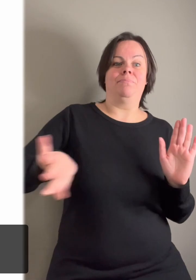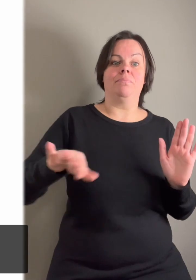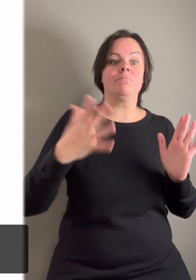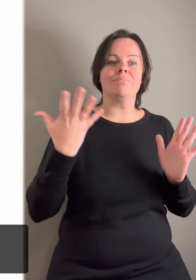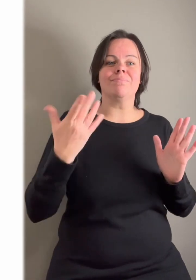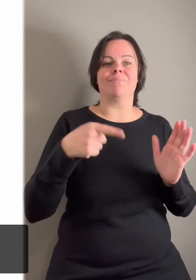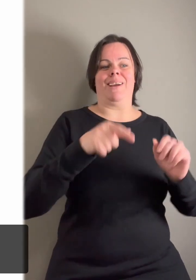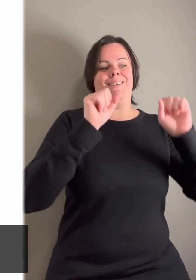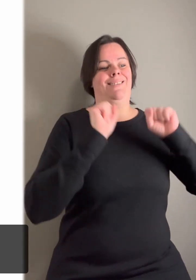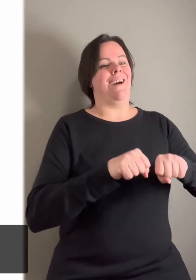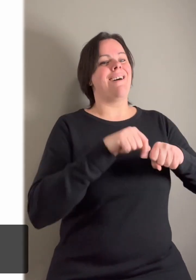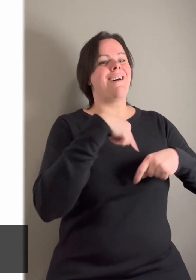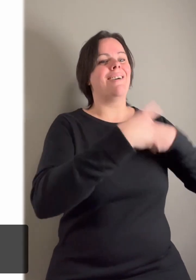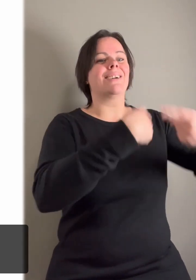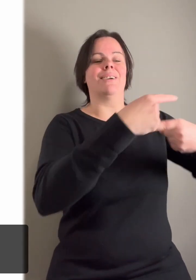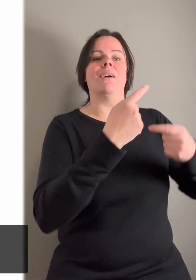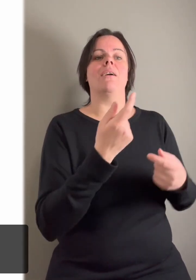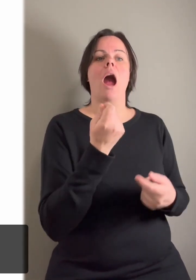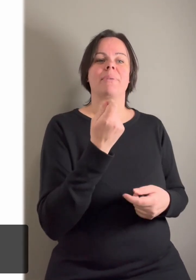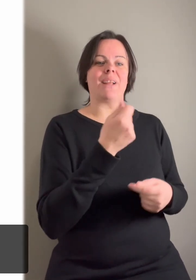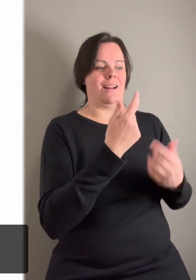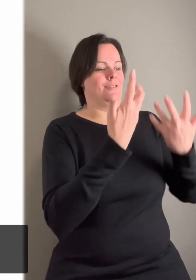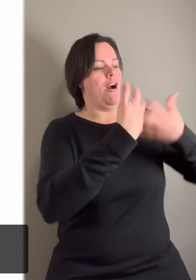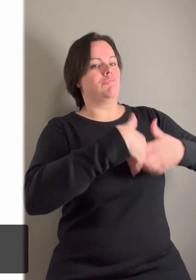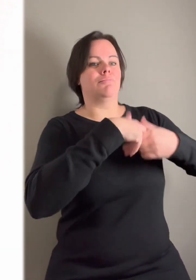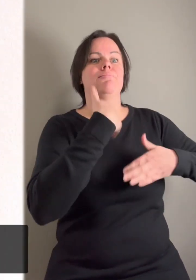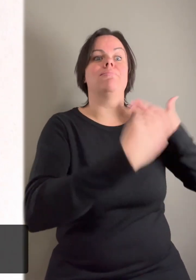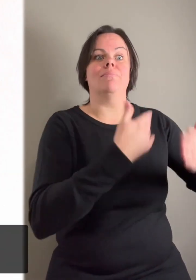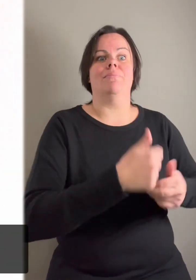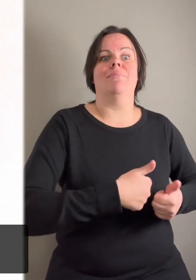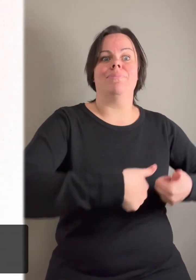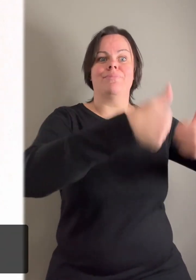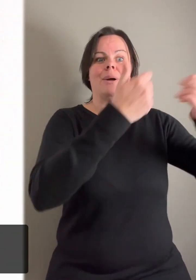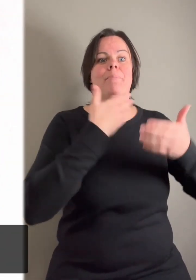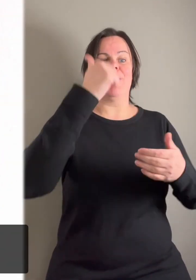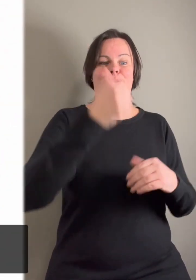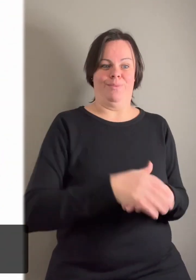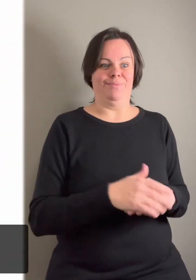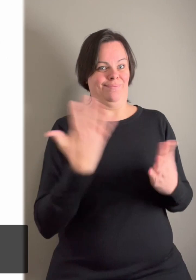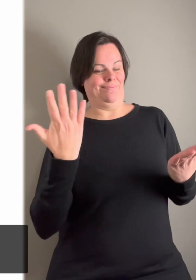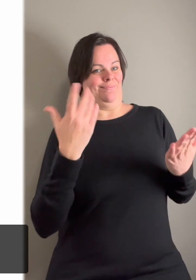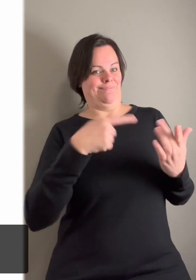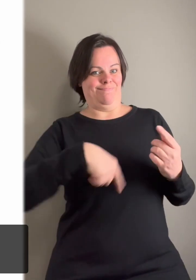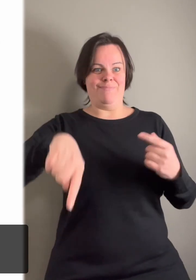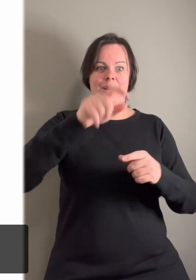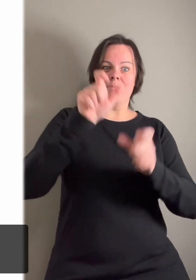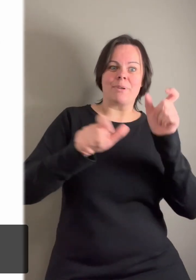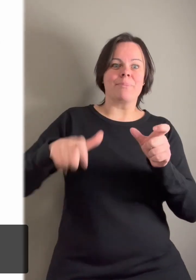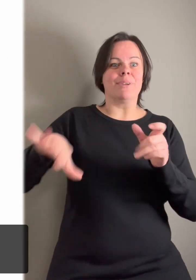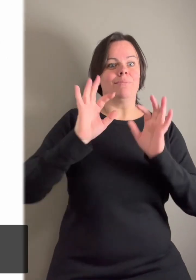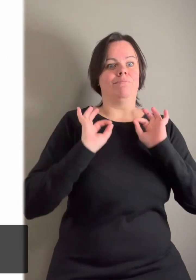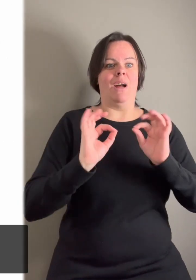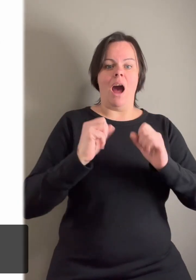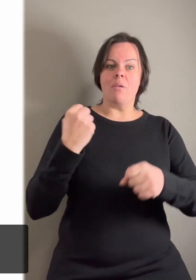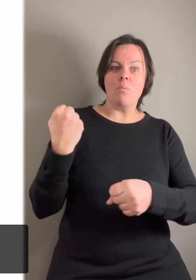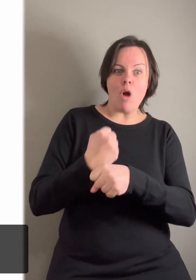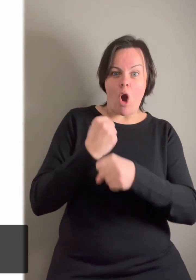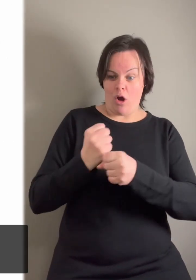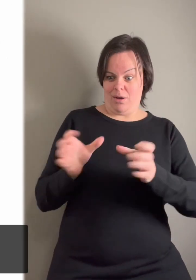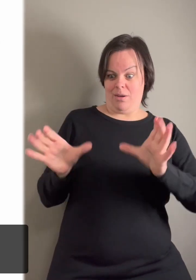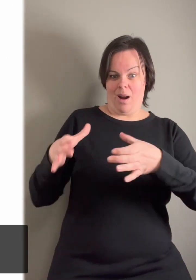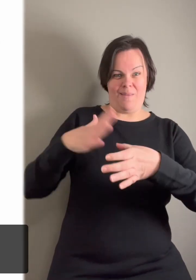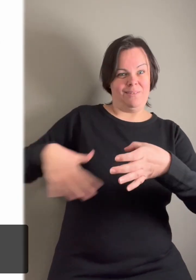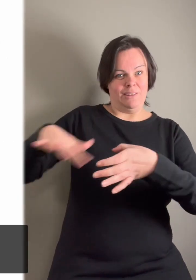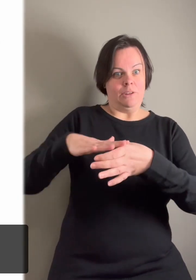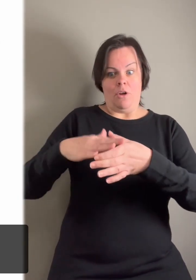deemed undesirable, capitalism can do what it does best: promote ideologies of the isms that keep the working